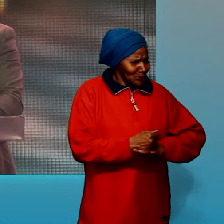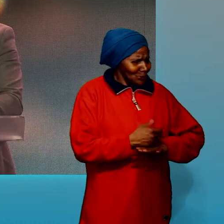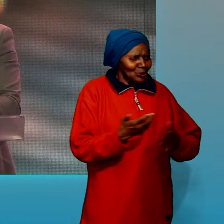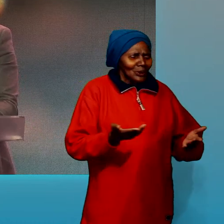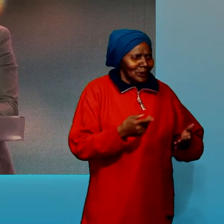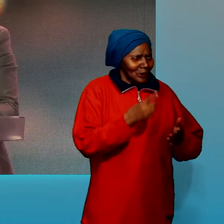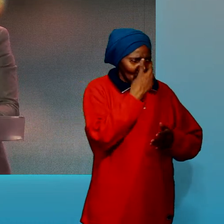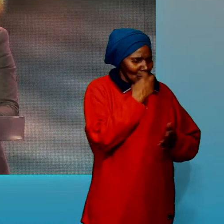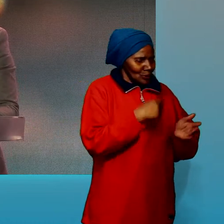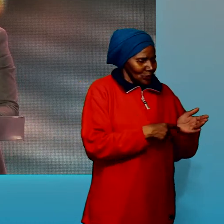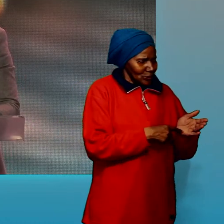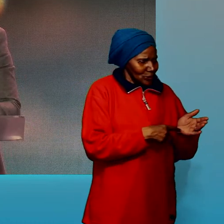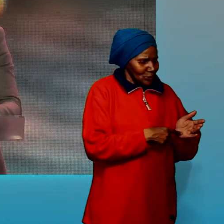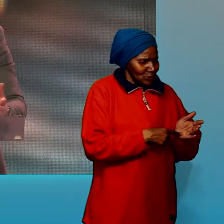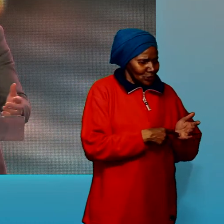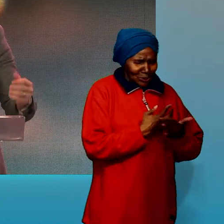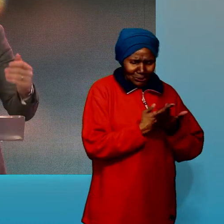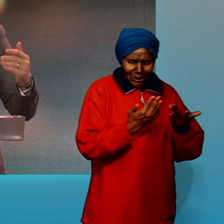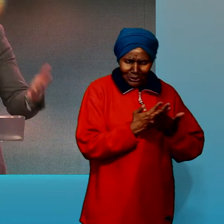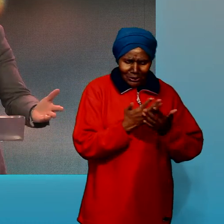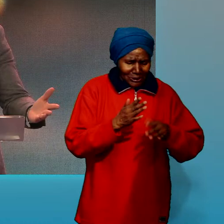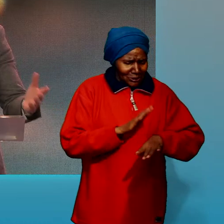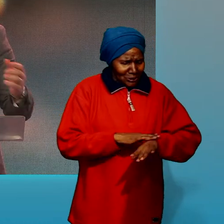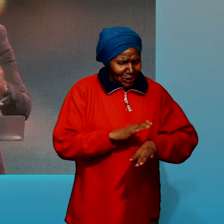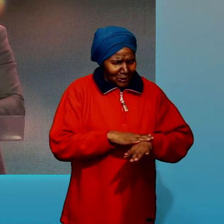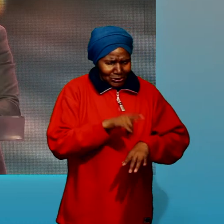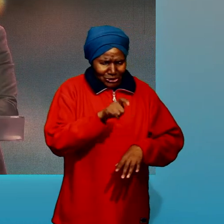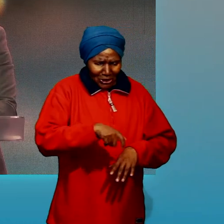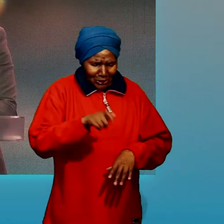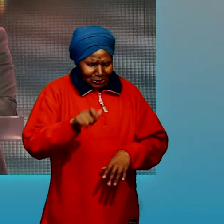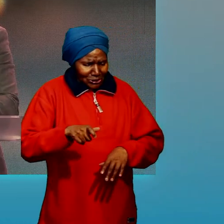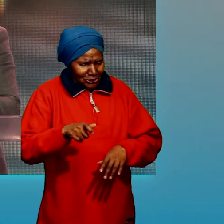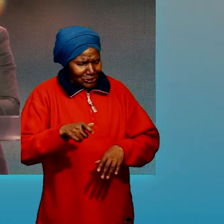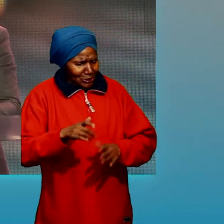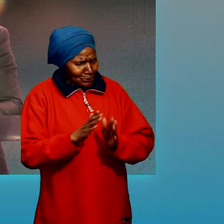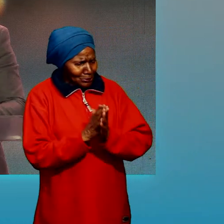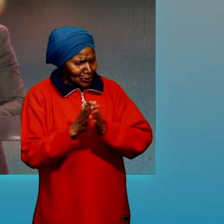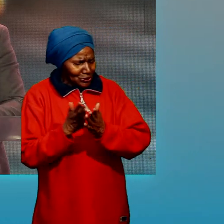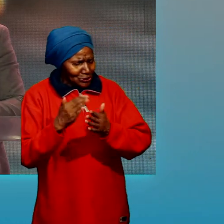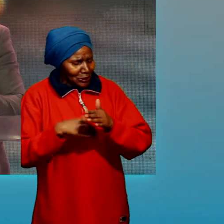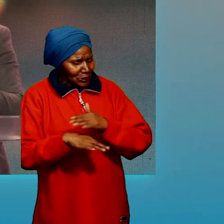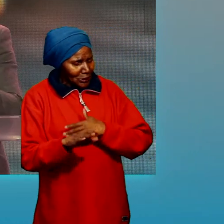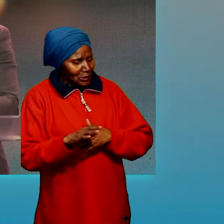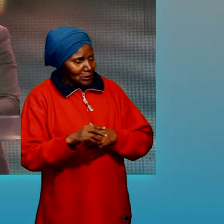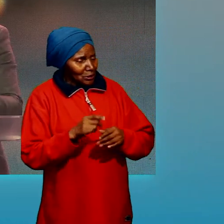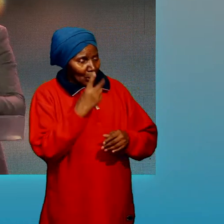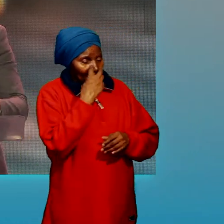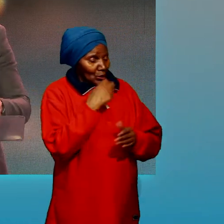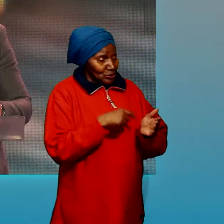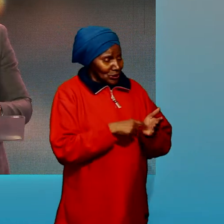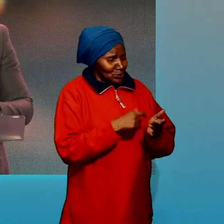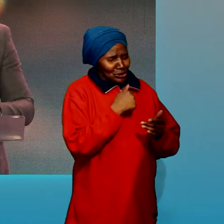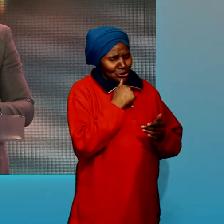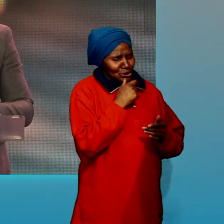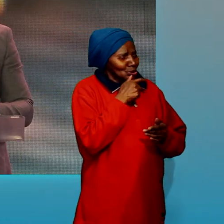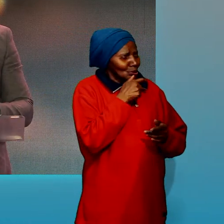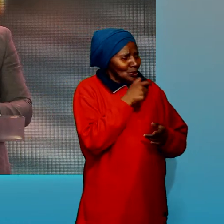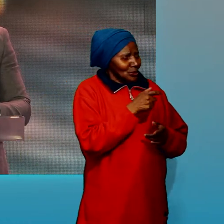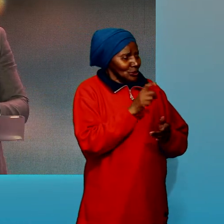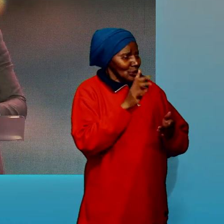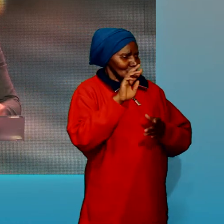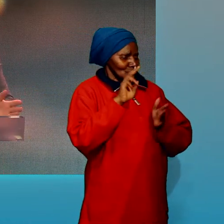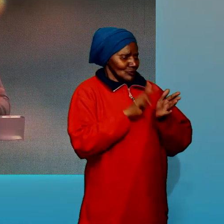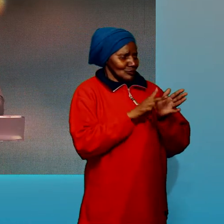Testament. You can see many times in many chapters, in many books, in the Old Testament, the word vine being used, particularly in